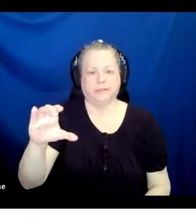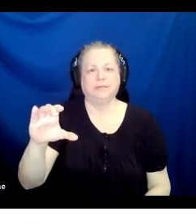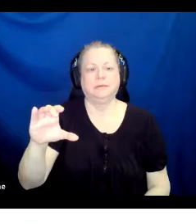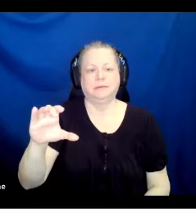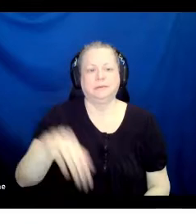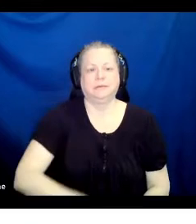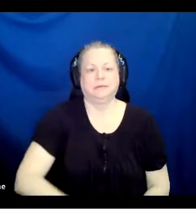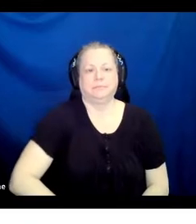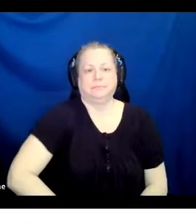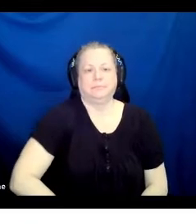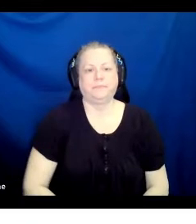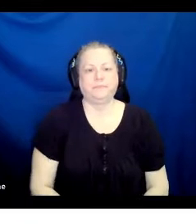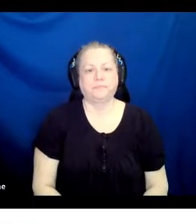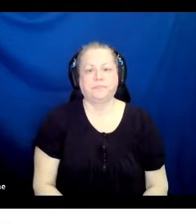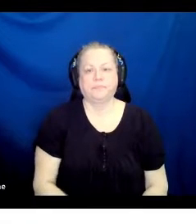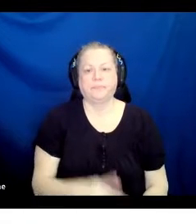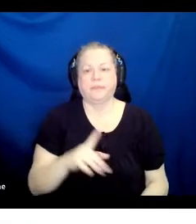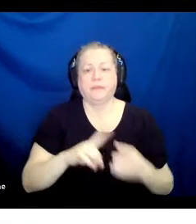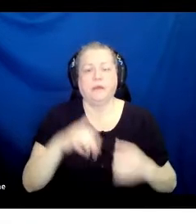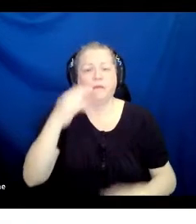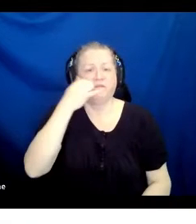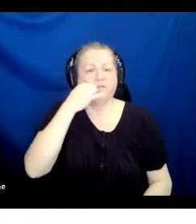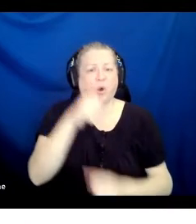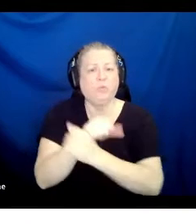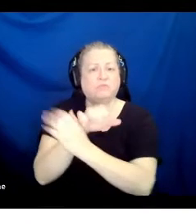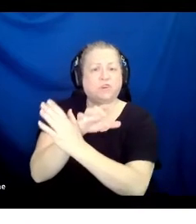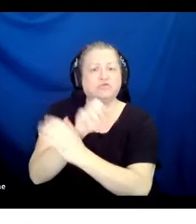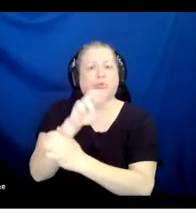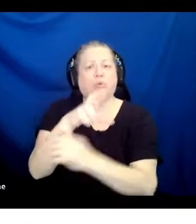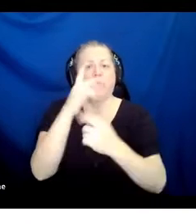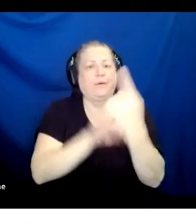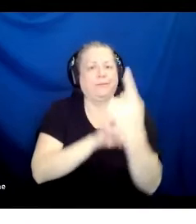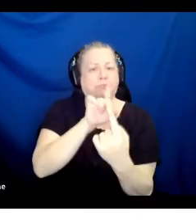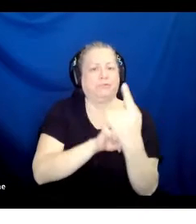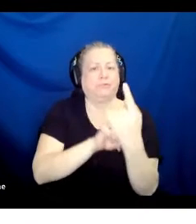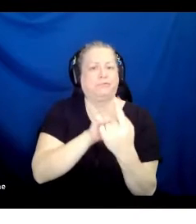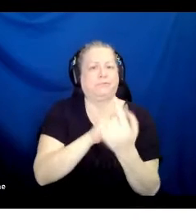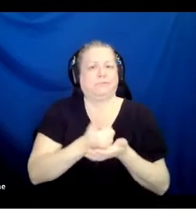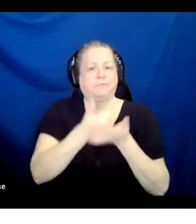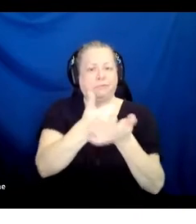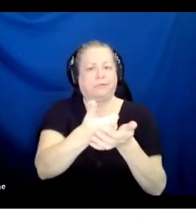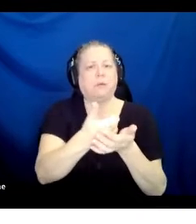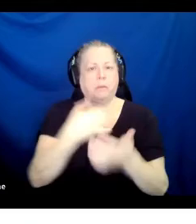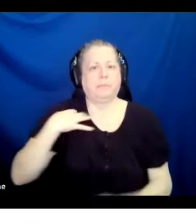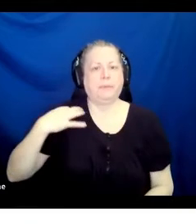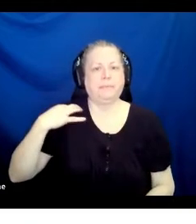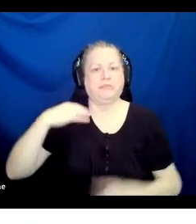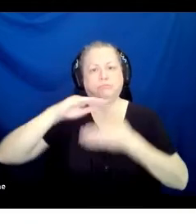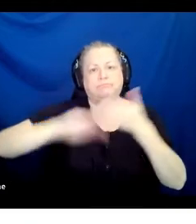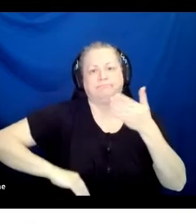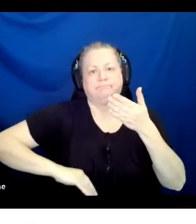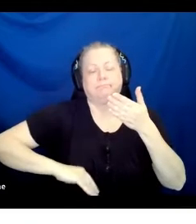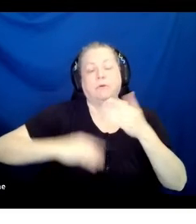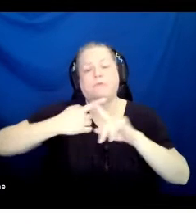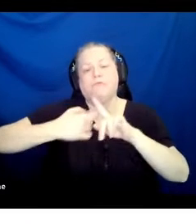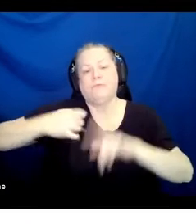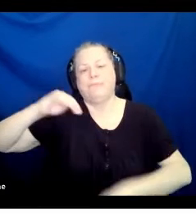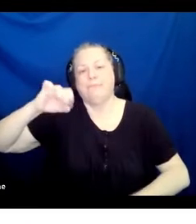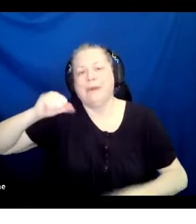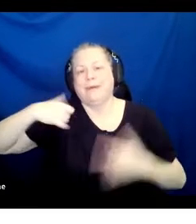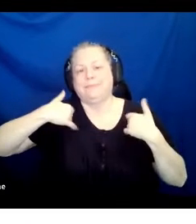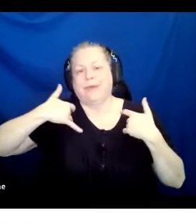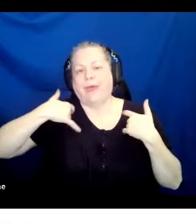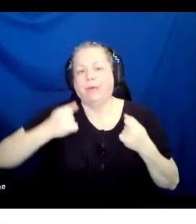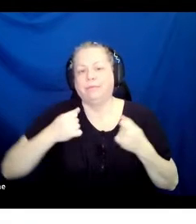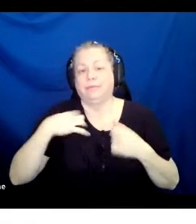provide members with phone, virtual, or in-person assistance with their application from MassHealth staff. And we're recommending that